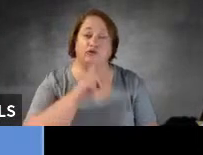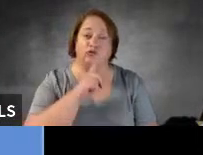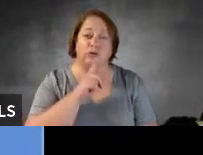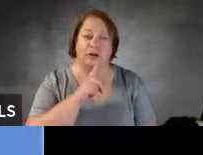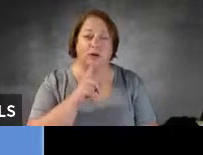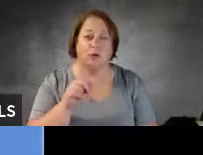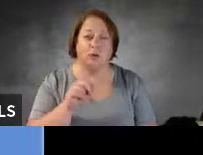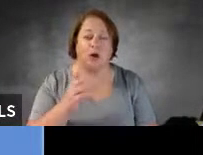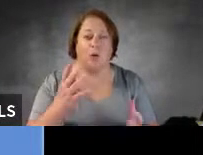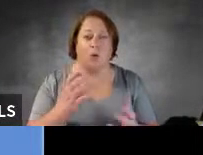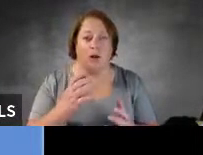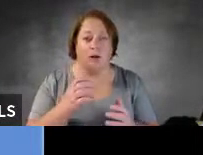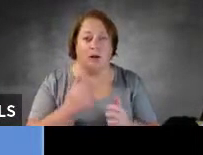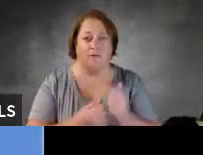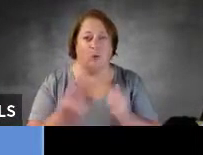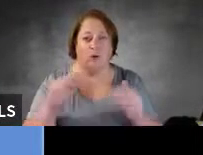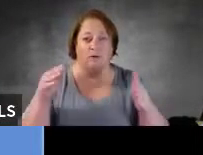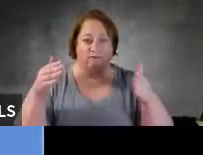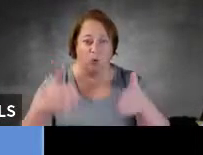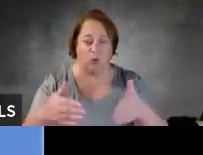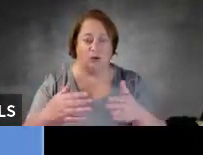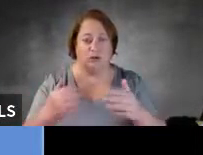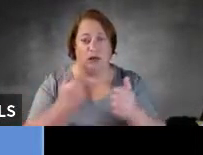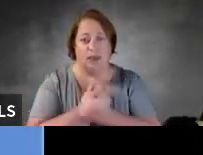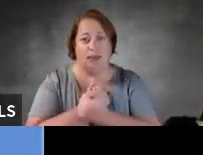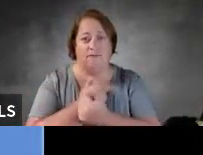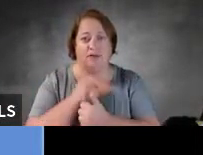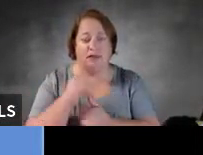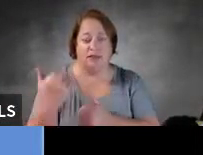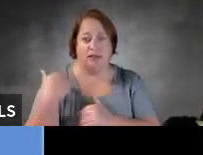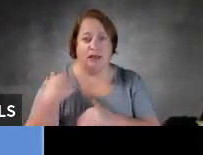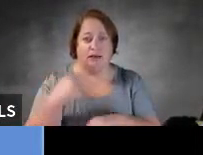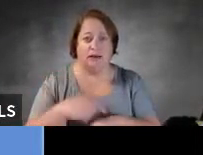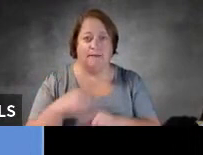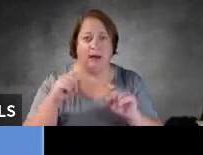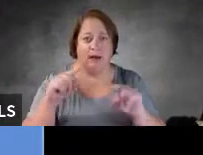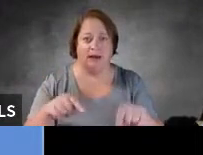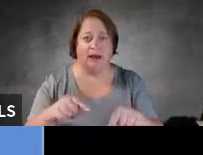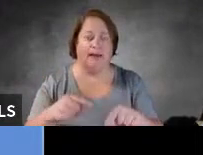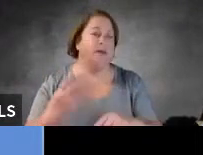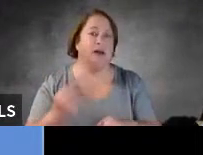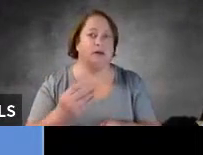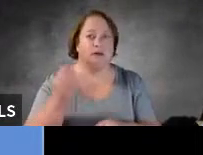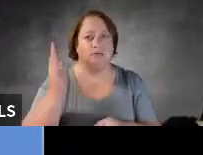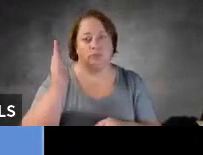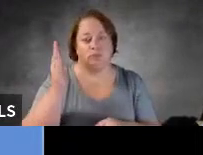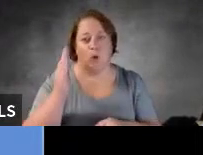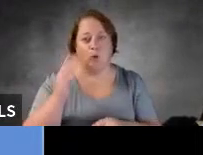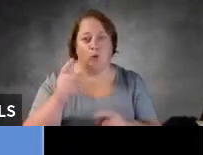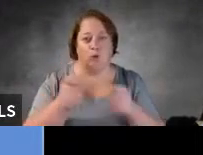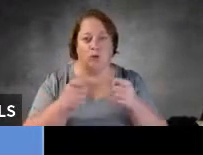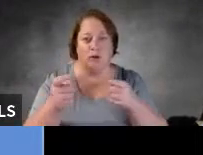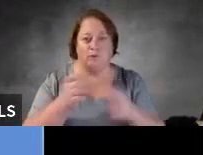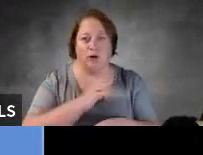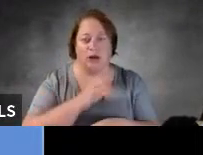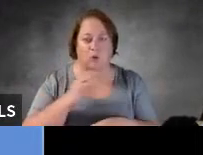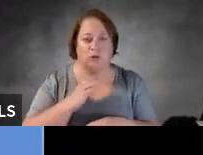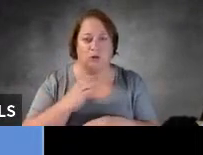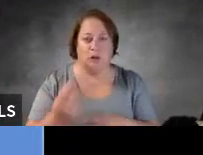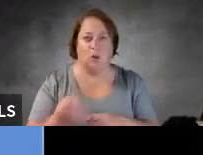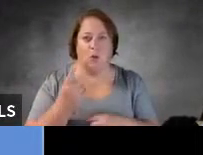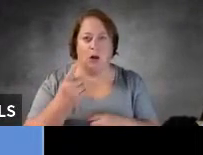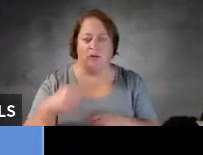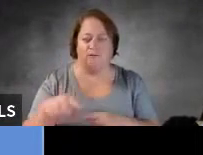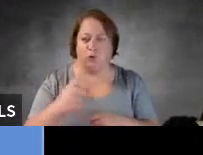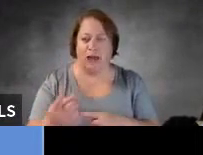want everyone to focus. I love that the last time I came and spoke to the Governing Council, one of